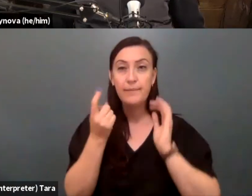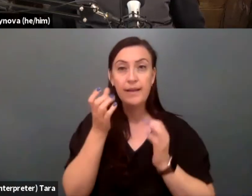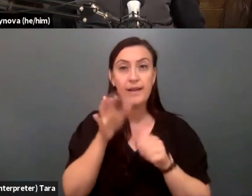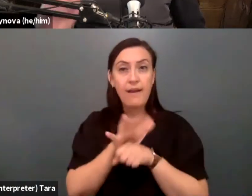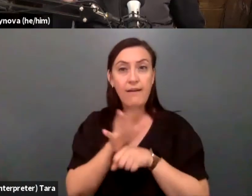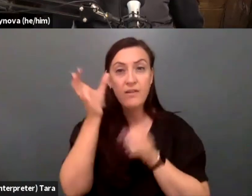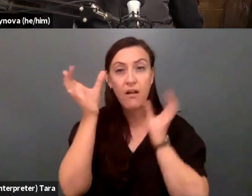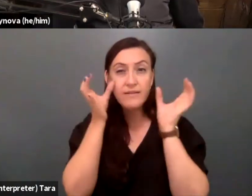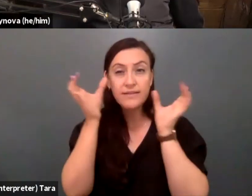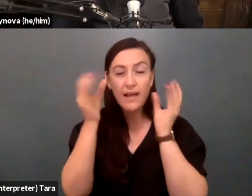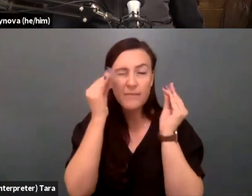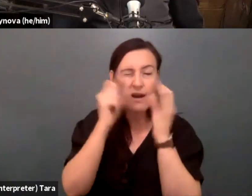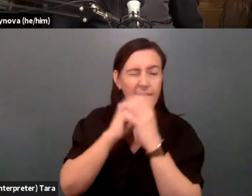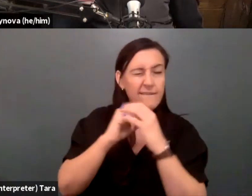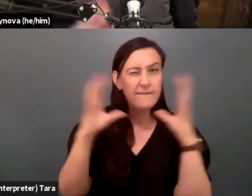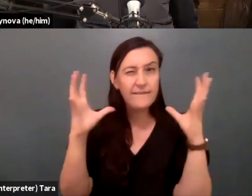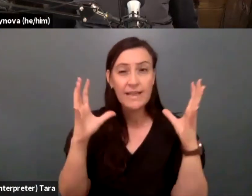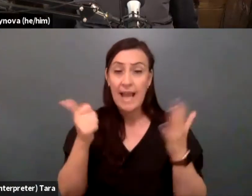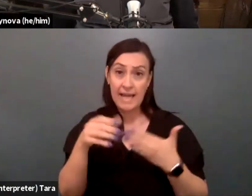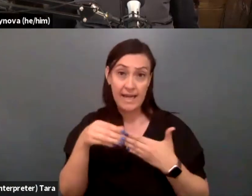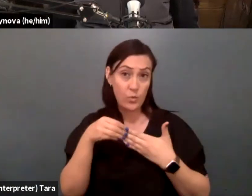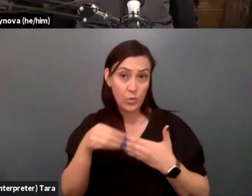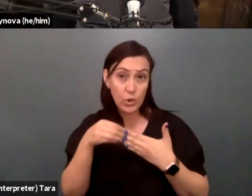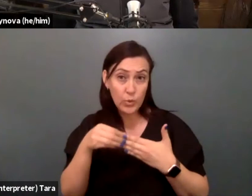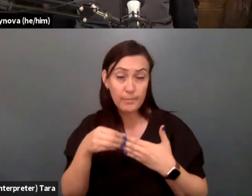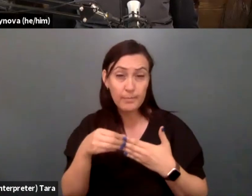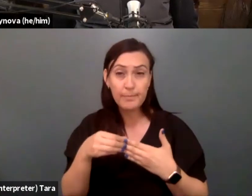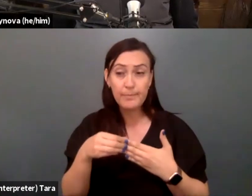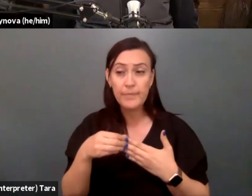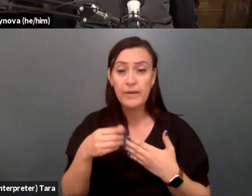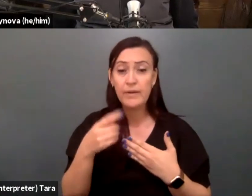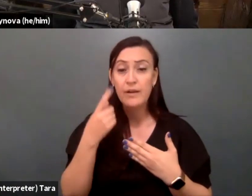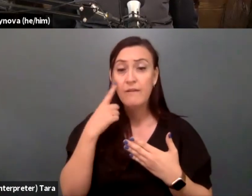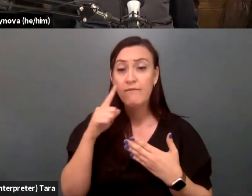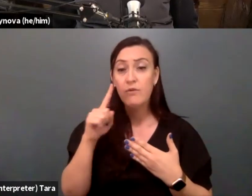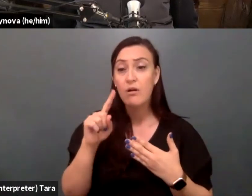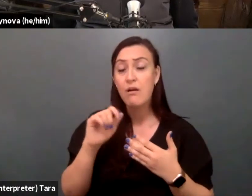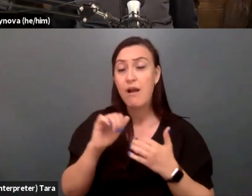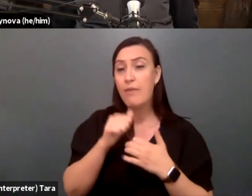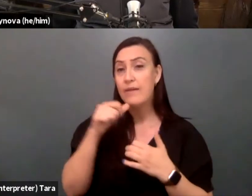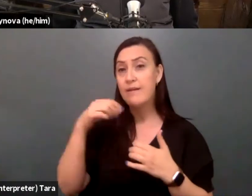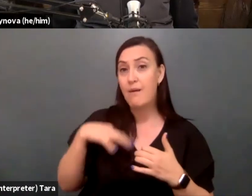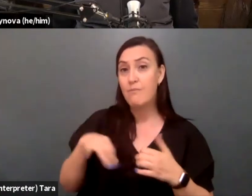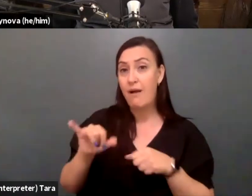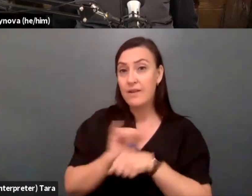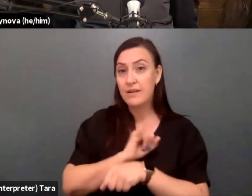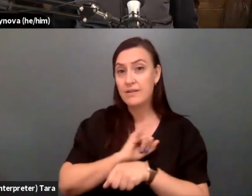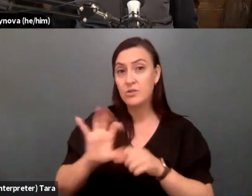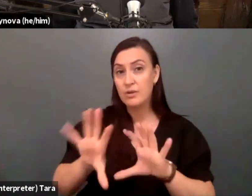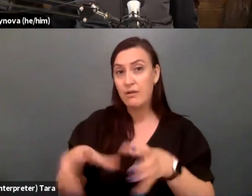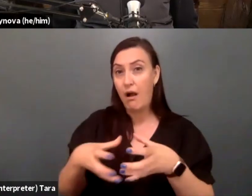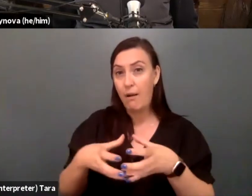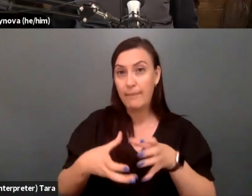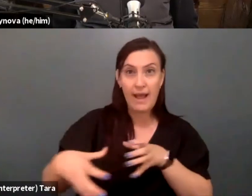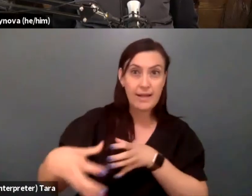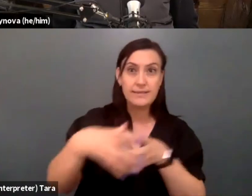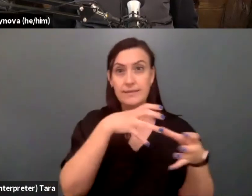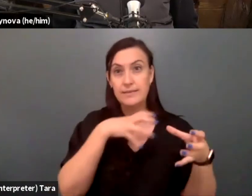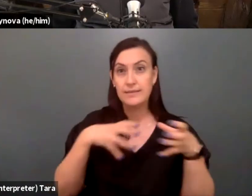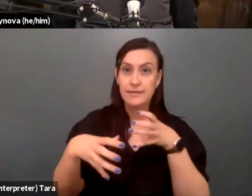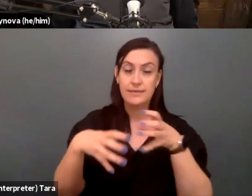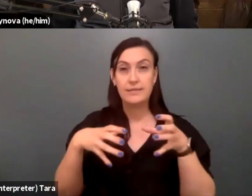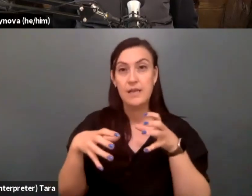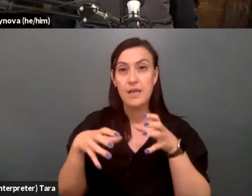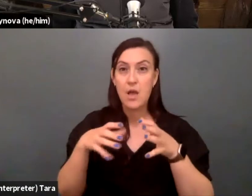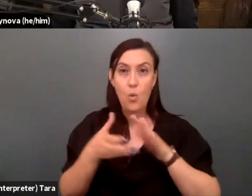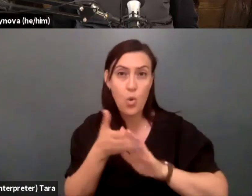conceptualization or even room, given the way that the nonprofit industrial complex works, for